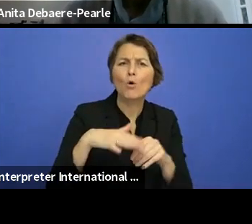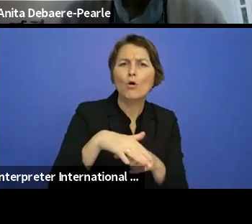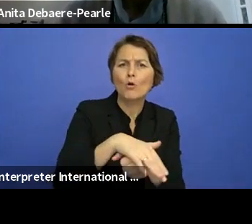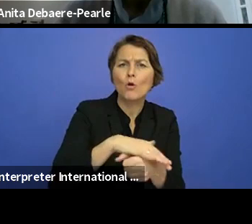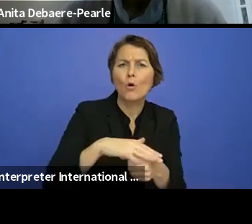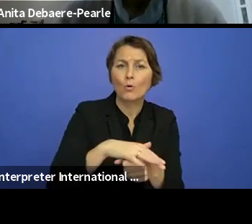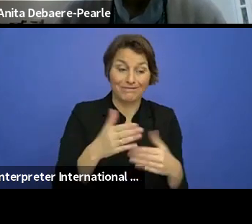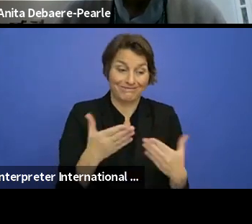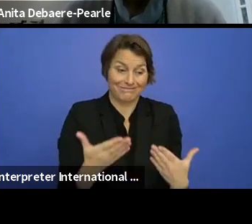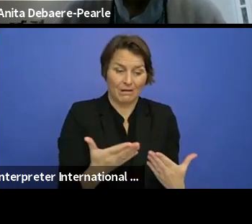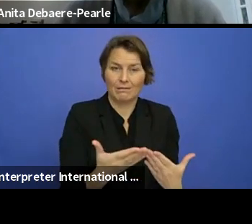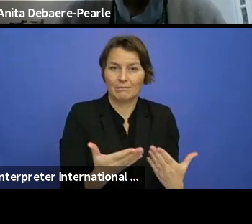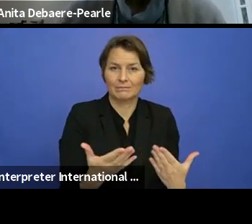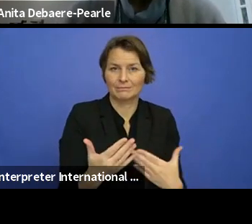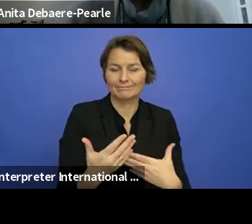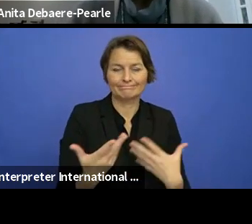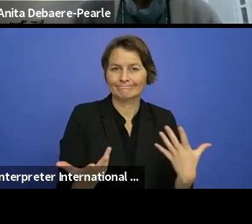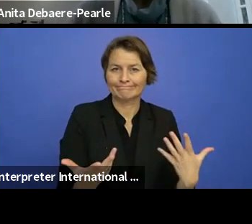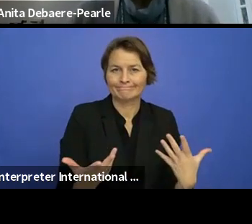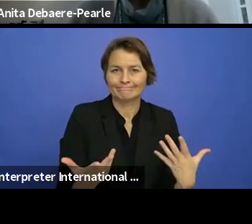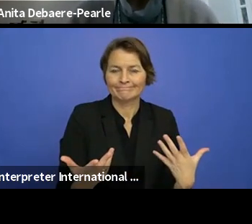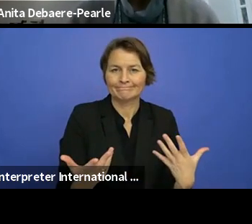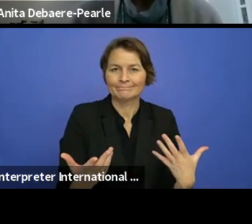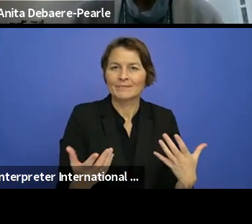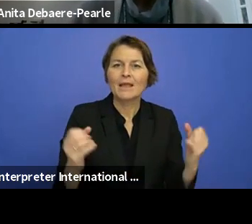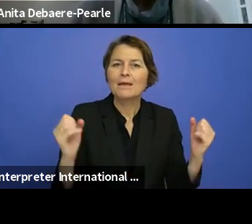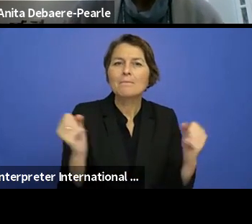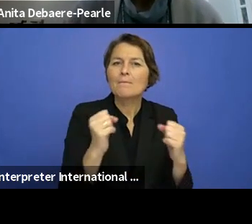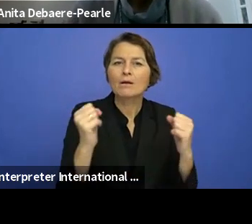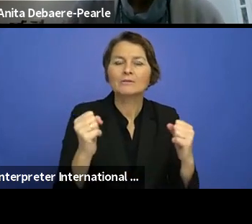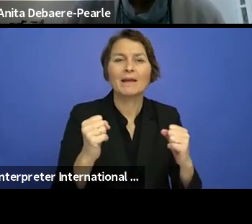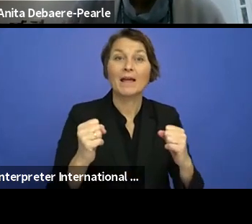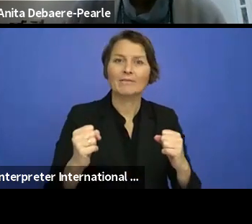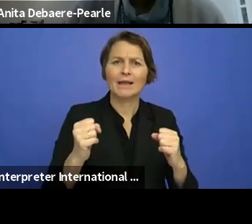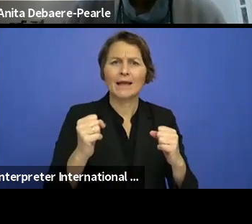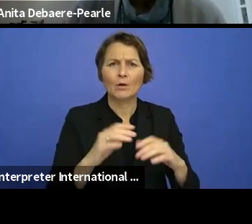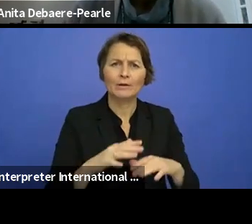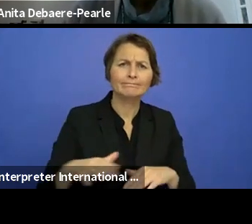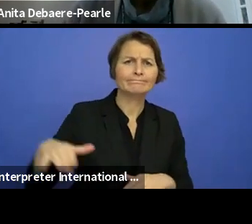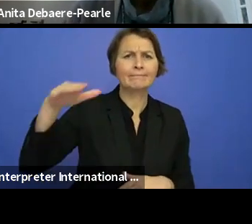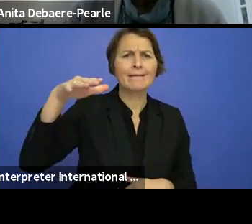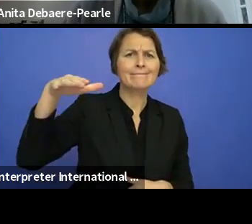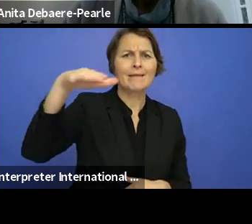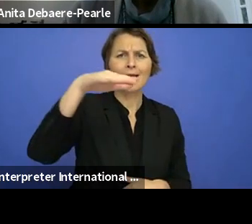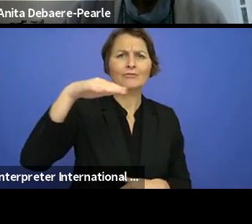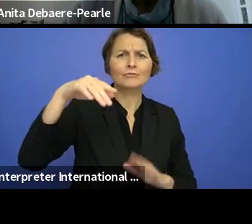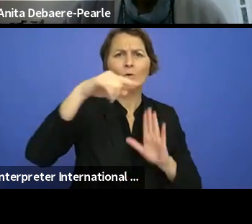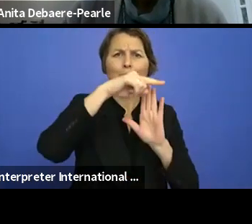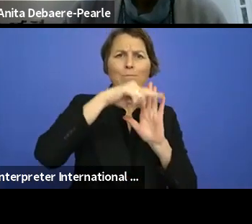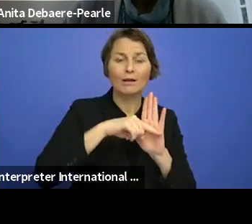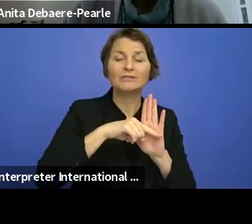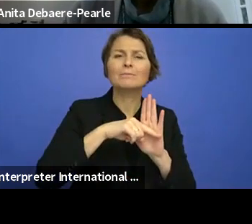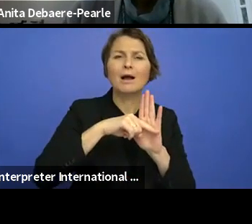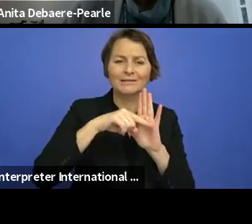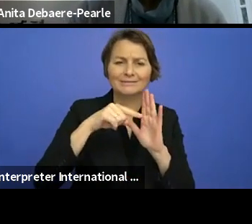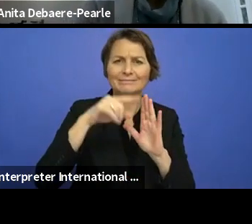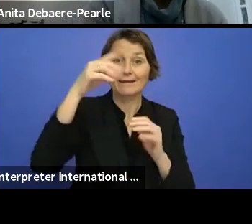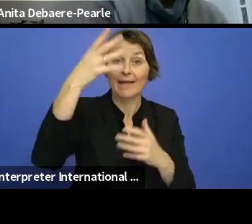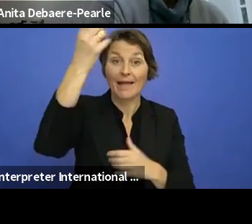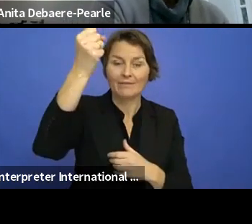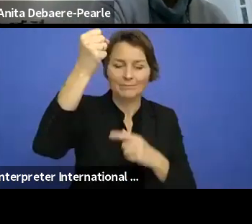you see, you can't only have big national policies. We need local policies as well. And